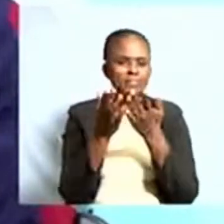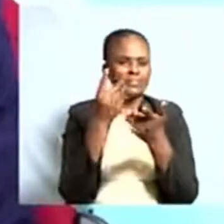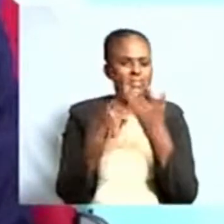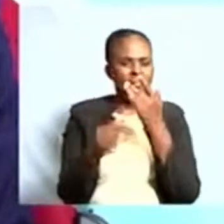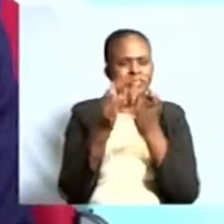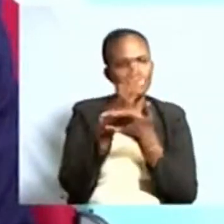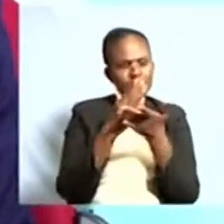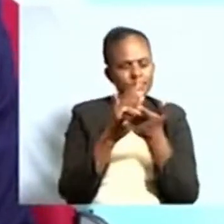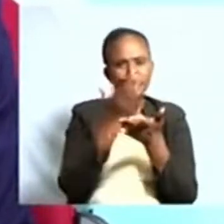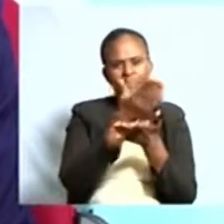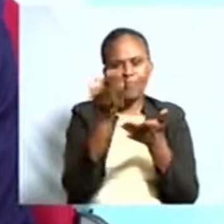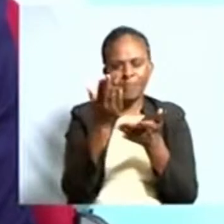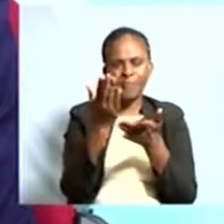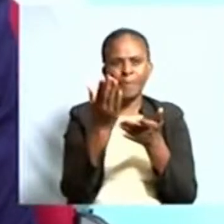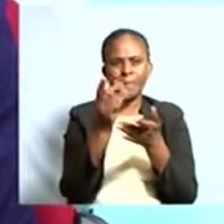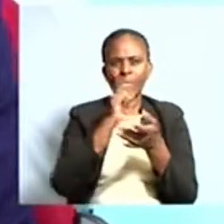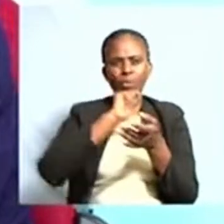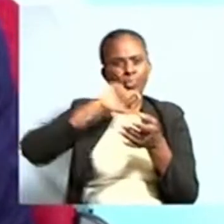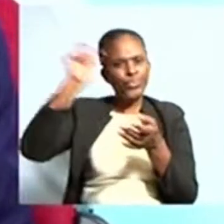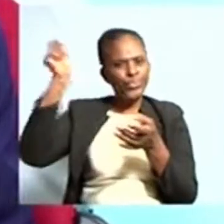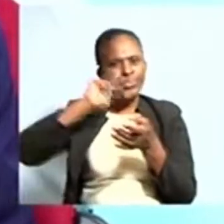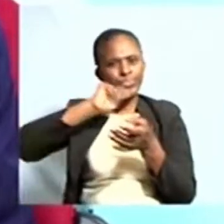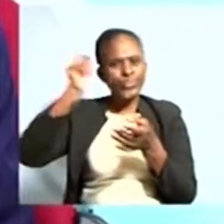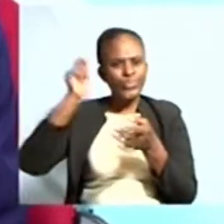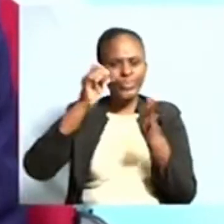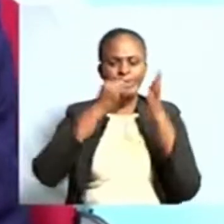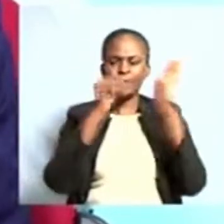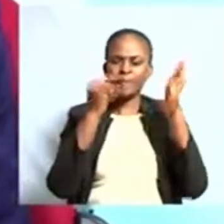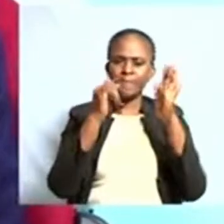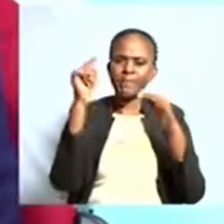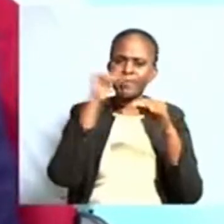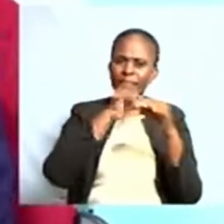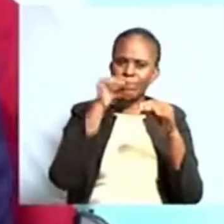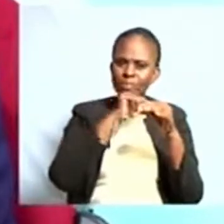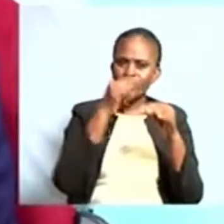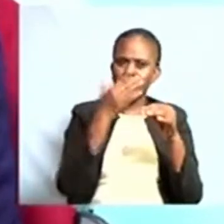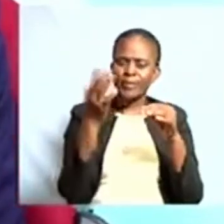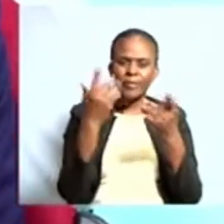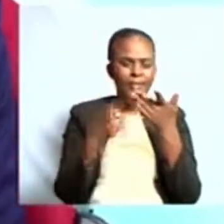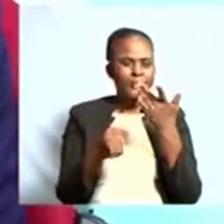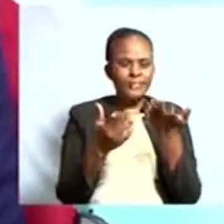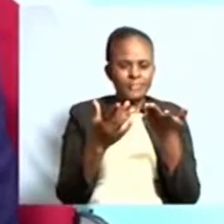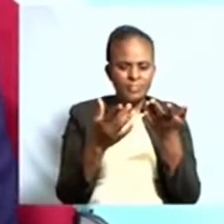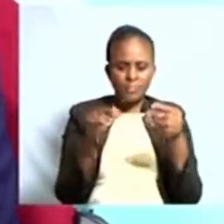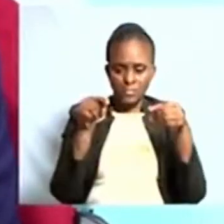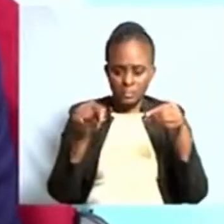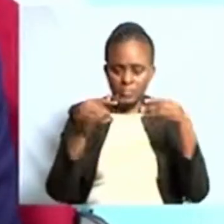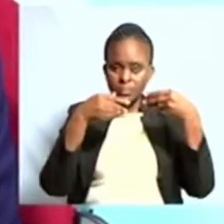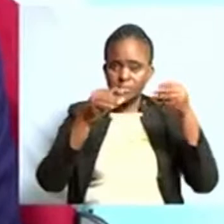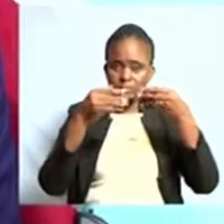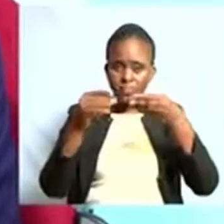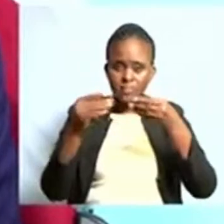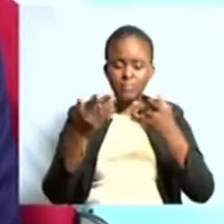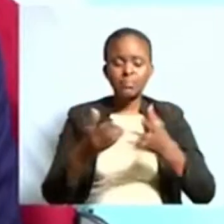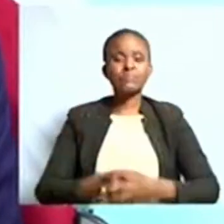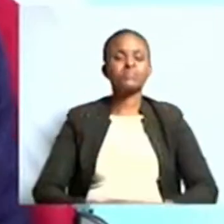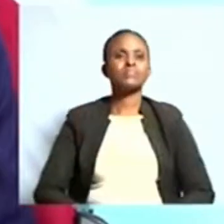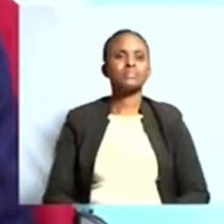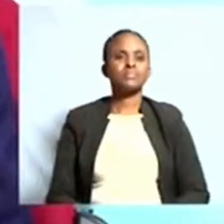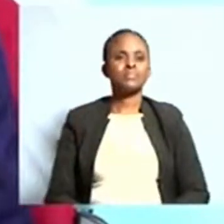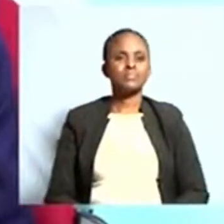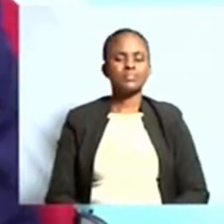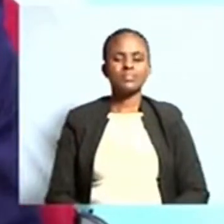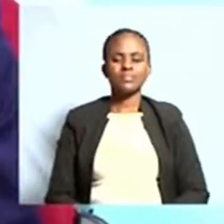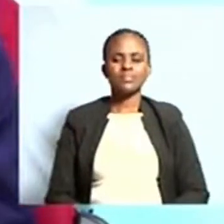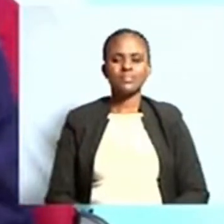some of the red flags for identifying counterfeit products, especially on the market? Yeah. On the line